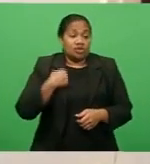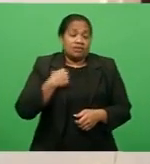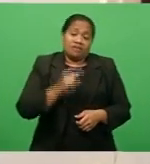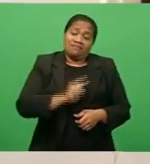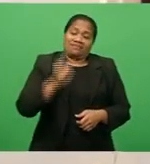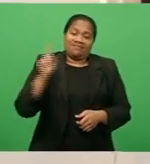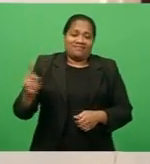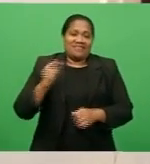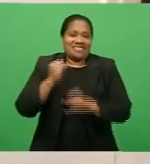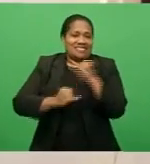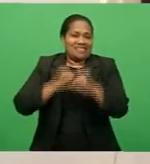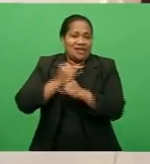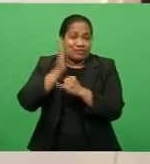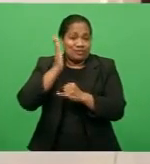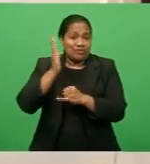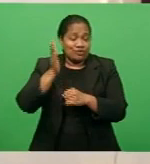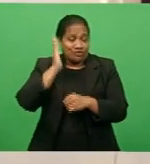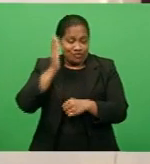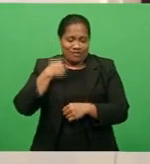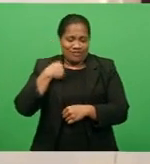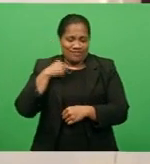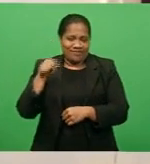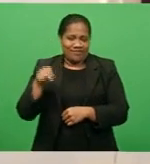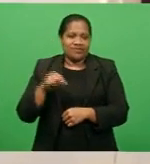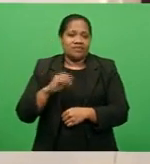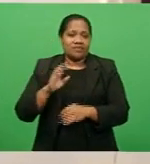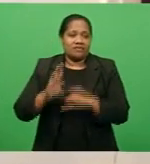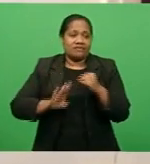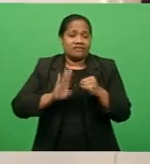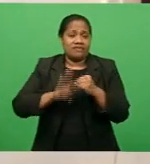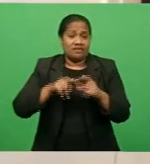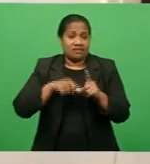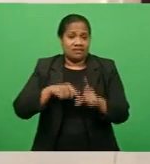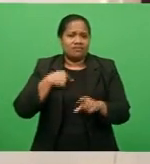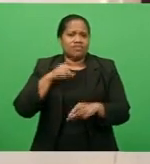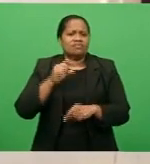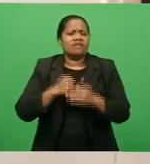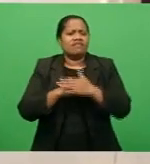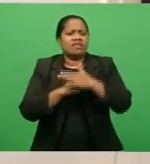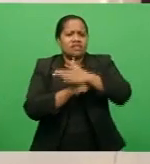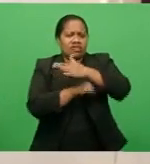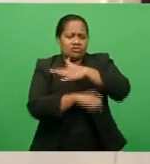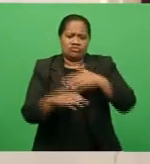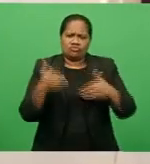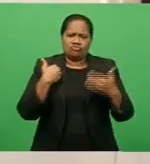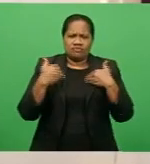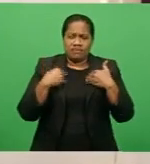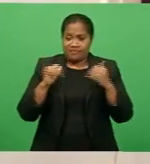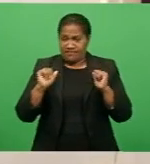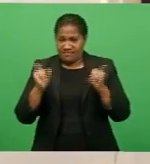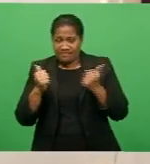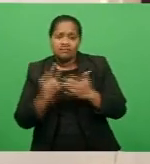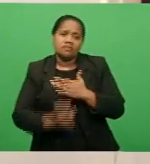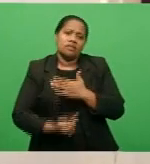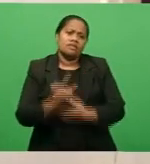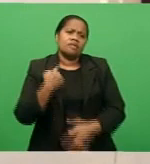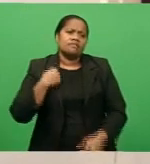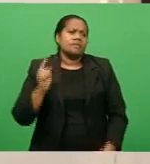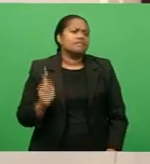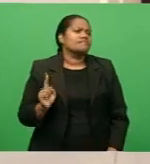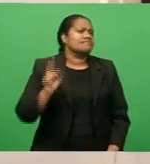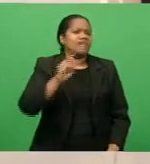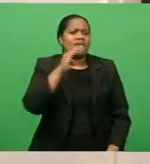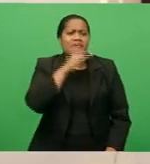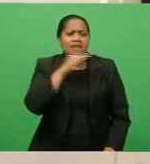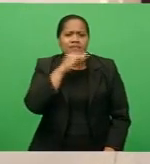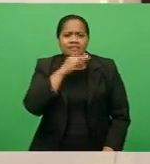Suva. And then for my final year, I did foundation at USP. After that, I went to Melbourne in Australia